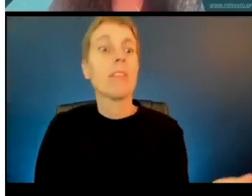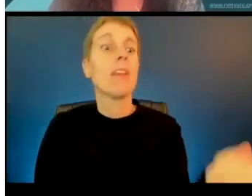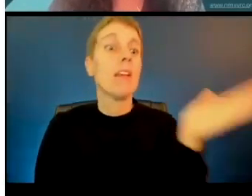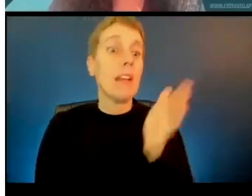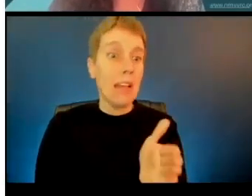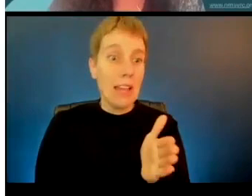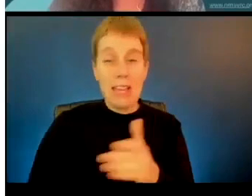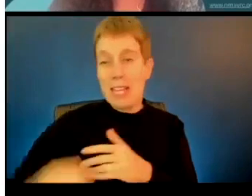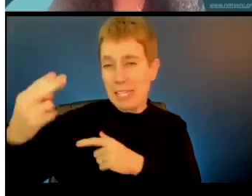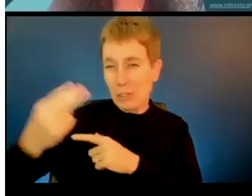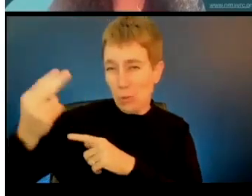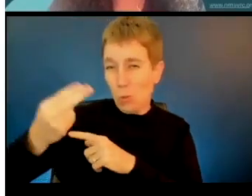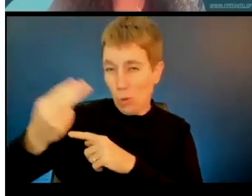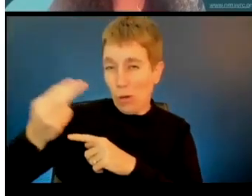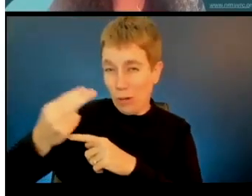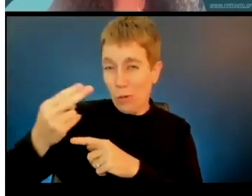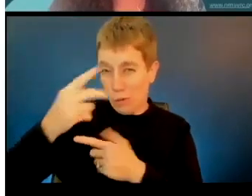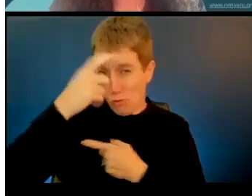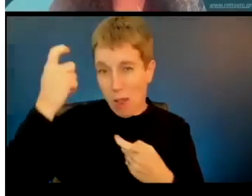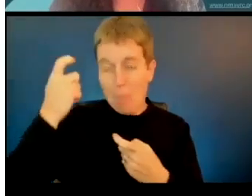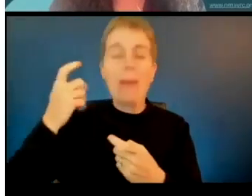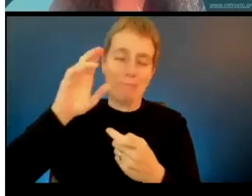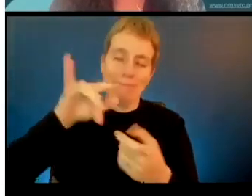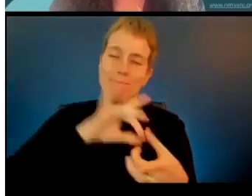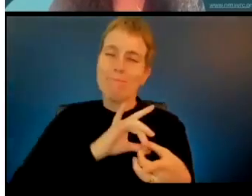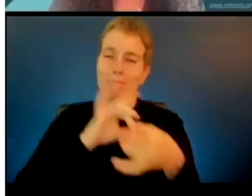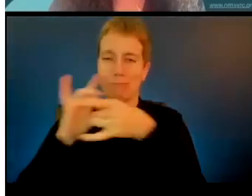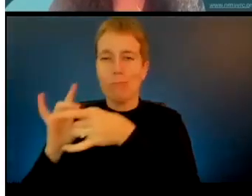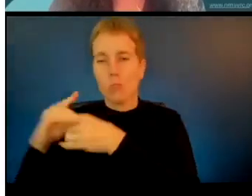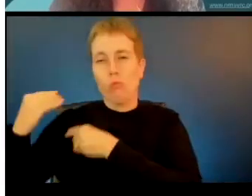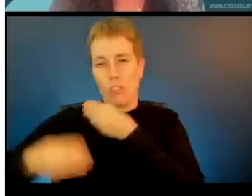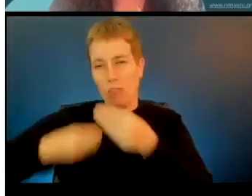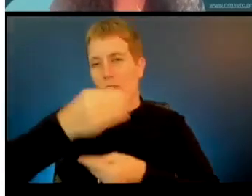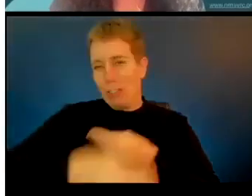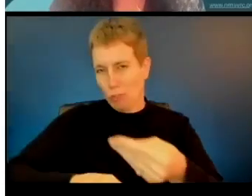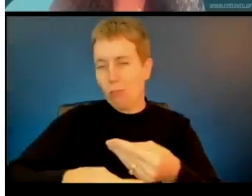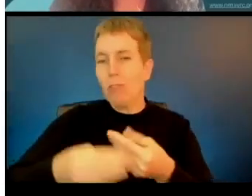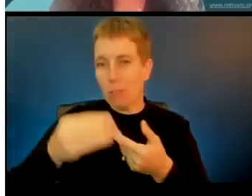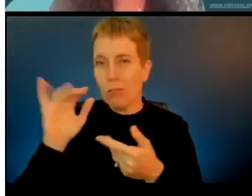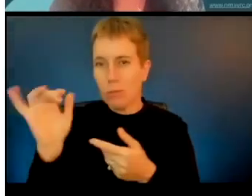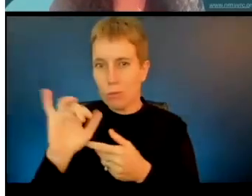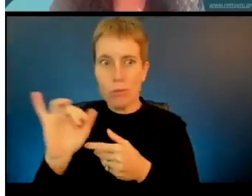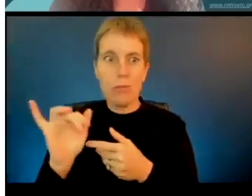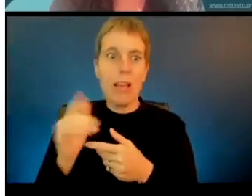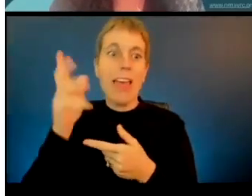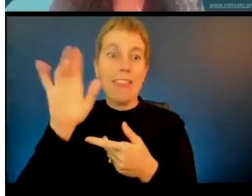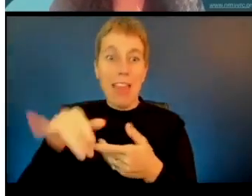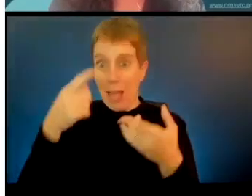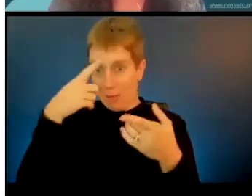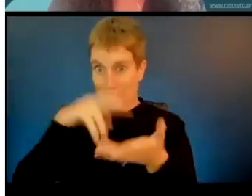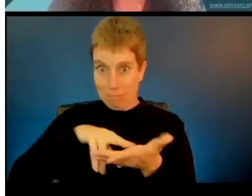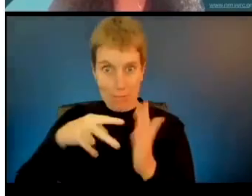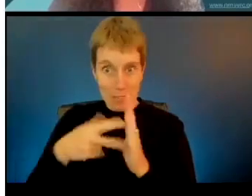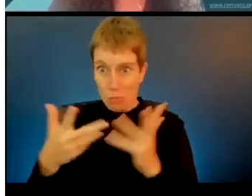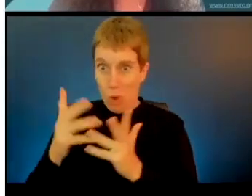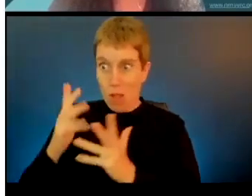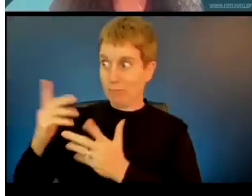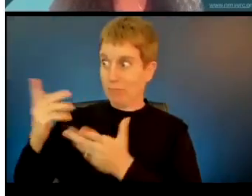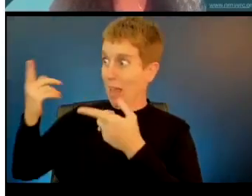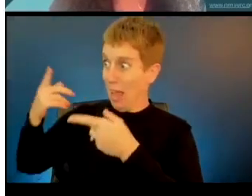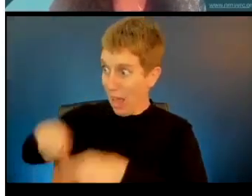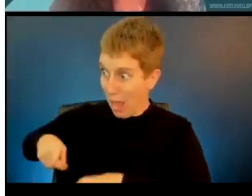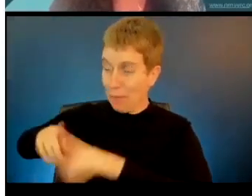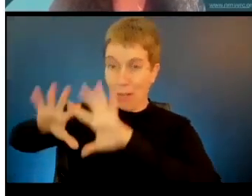refers to the legacy of traumatic events that are experienced by a collective group of people. So often these groups